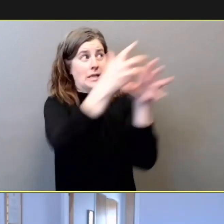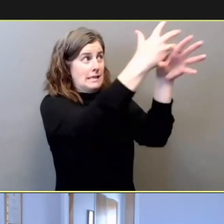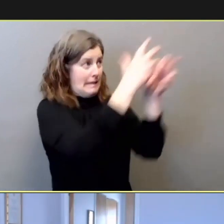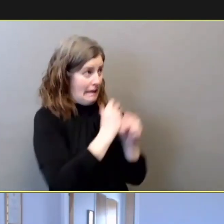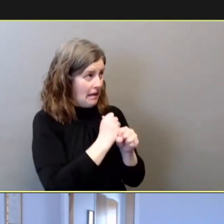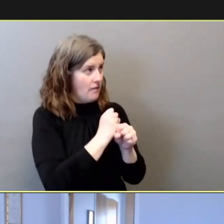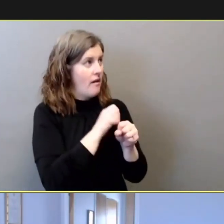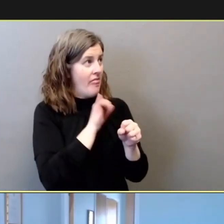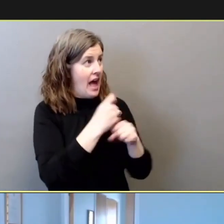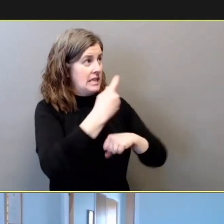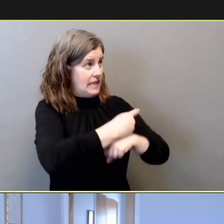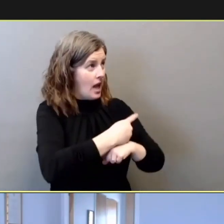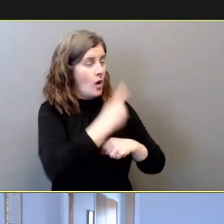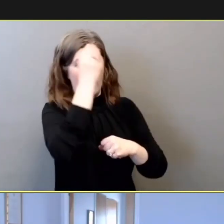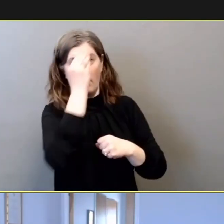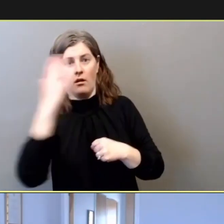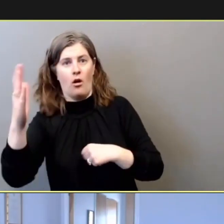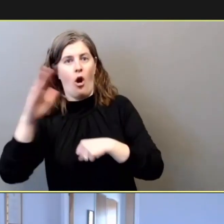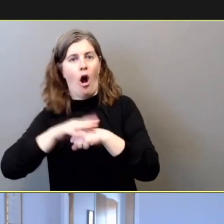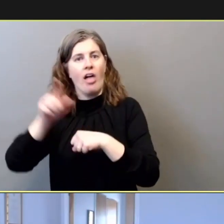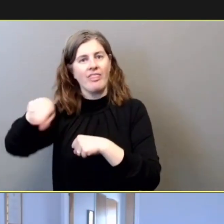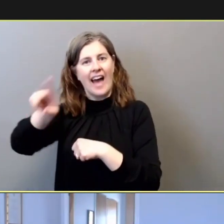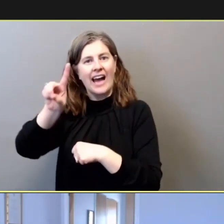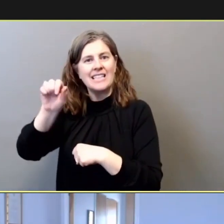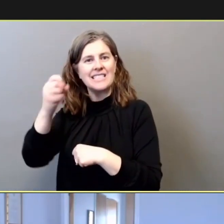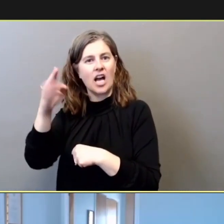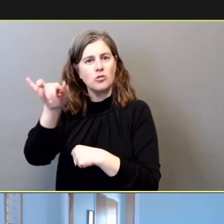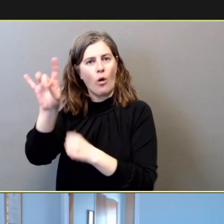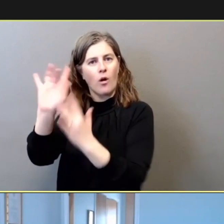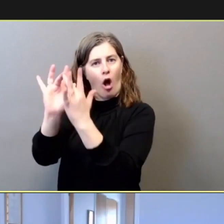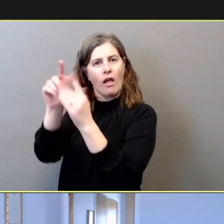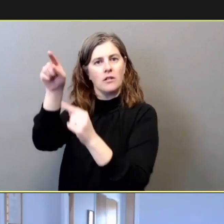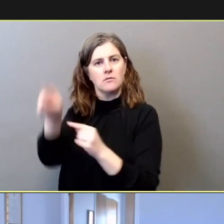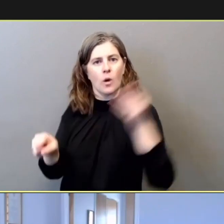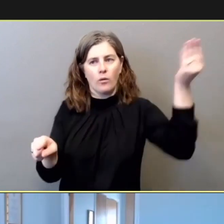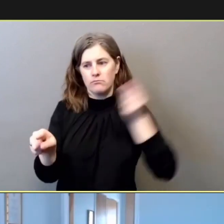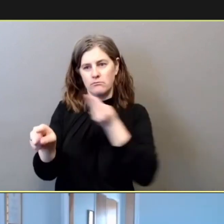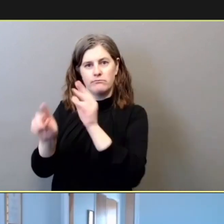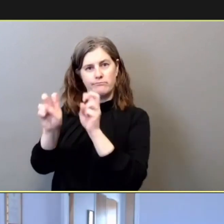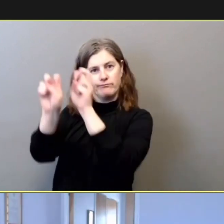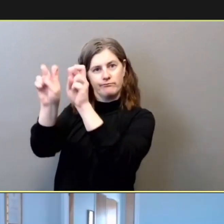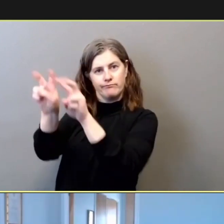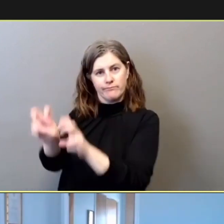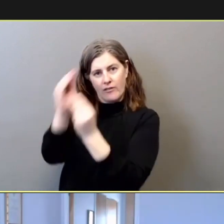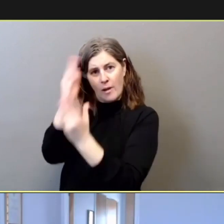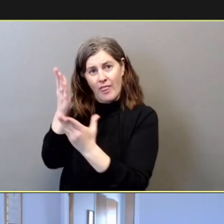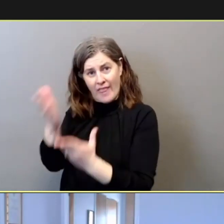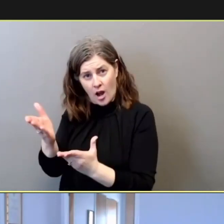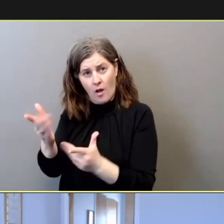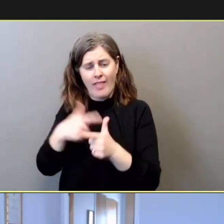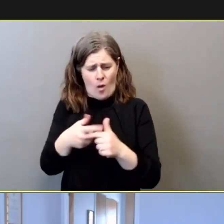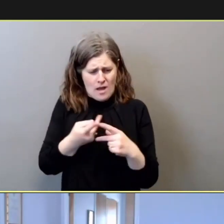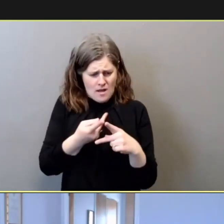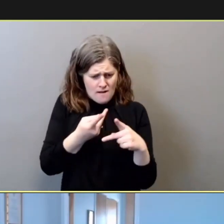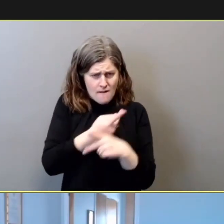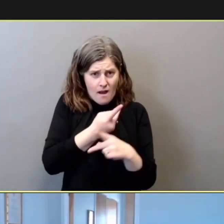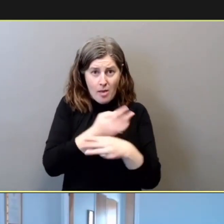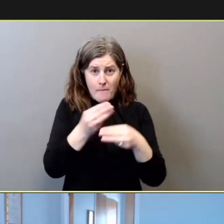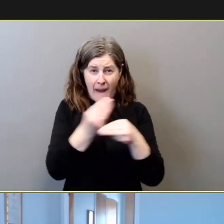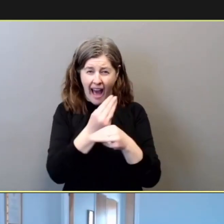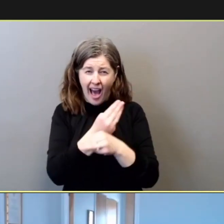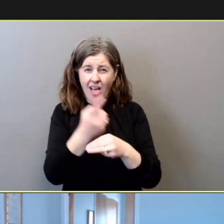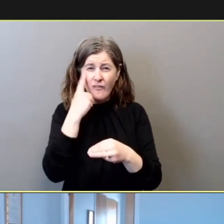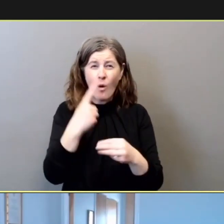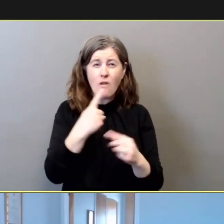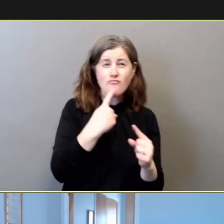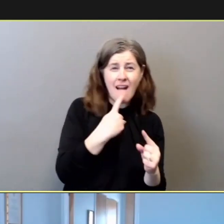on that external facing or that data dashboard that you can see. But then when we do the calculation for the red